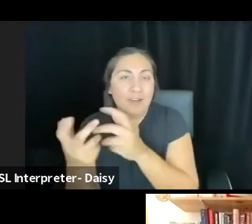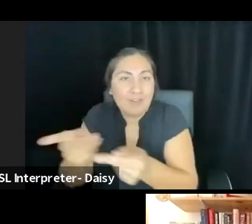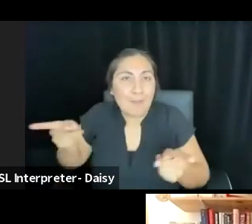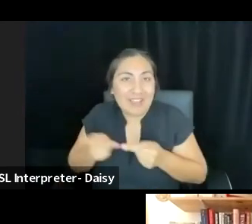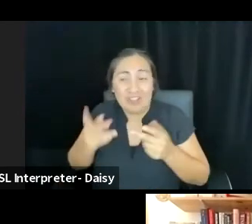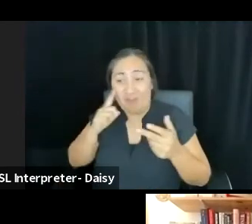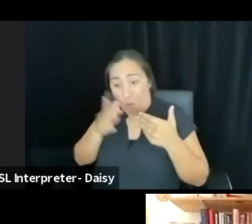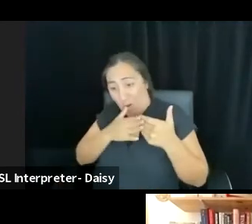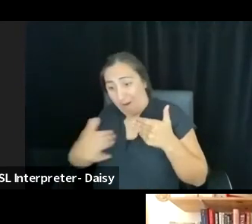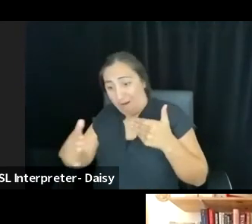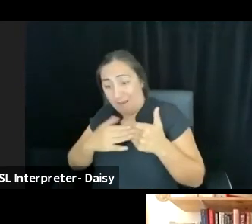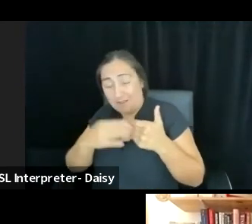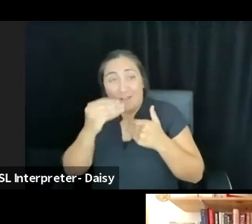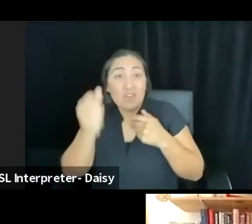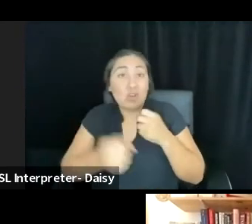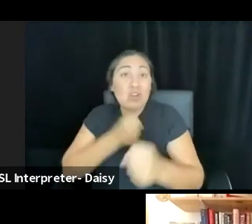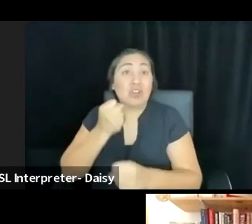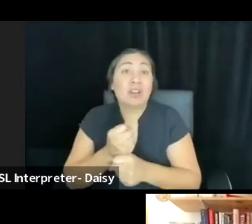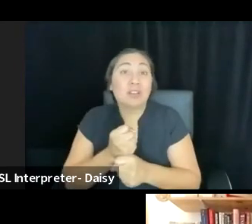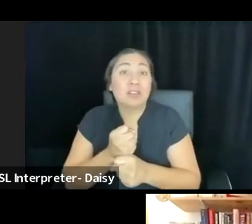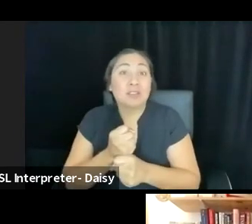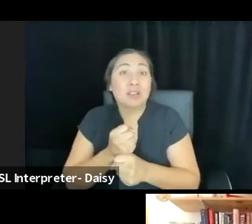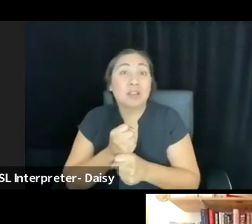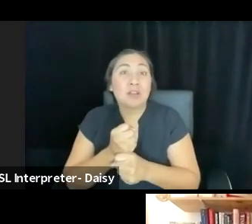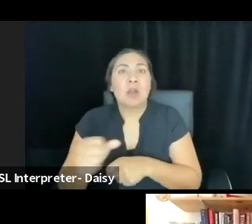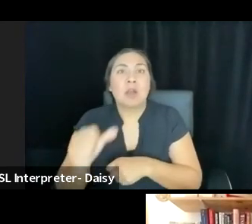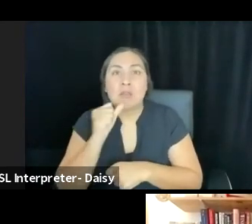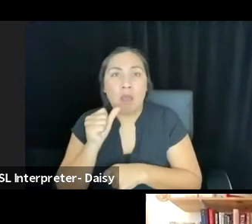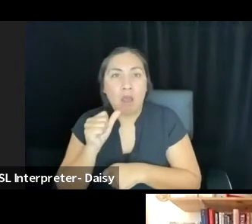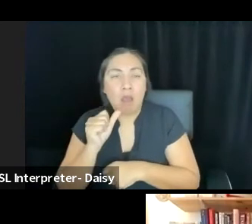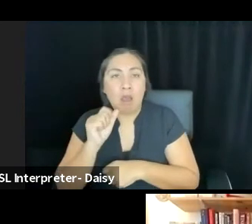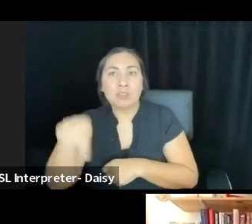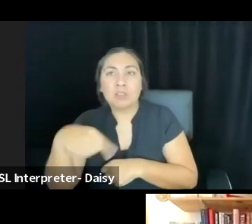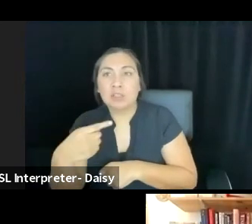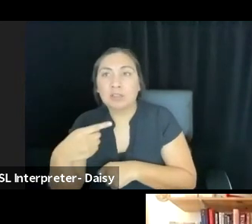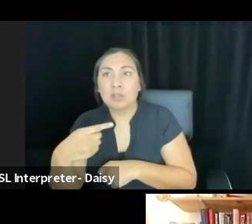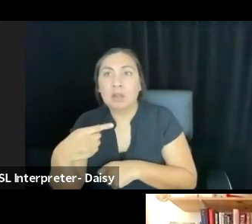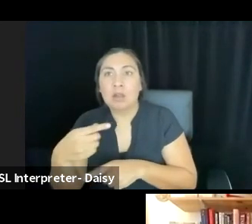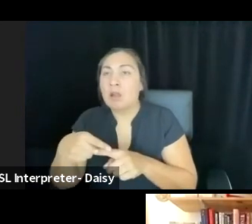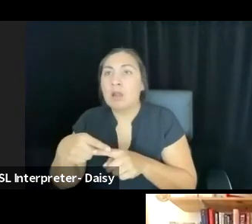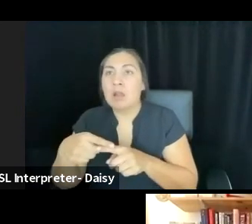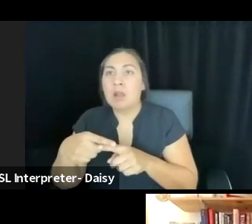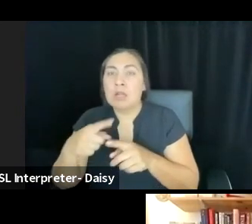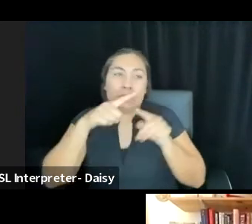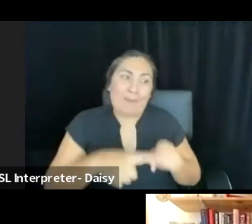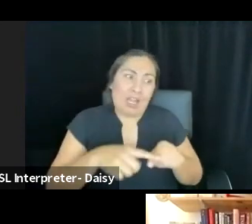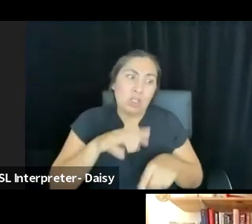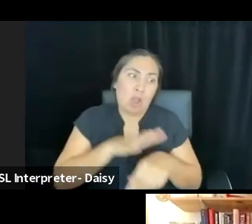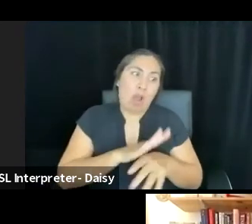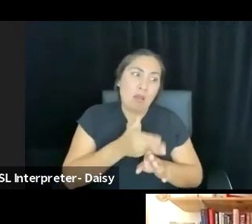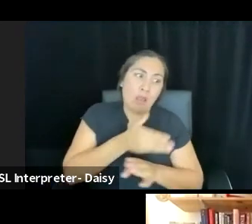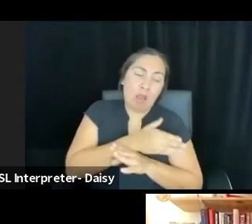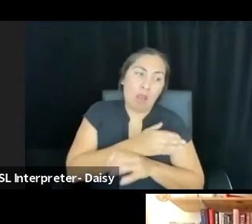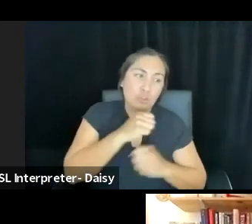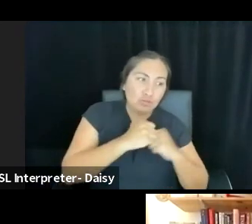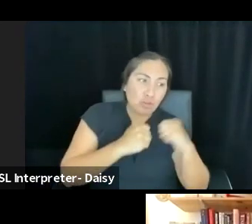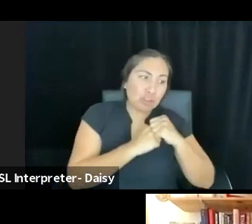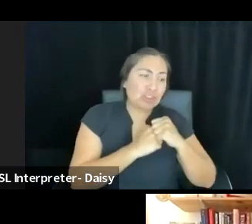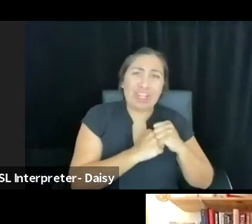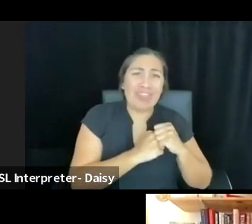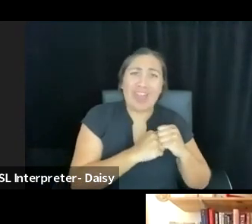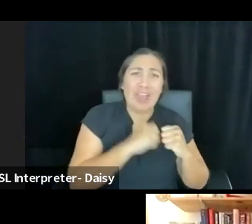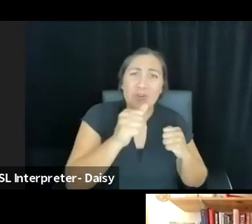didn't sort of fall back and rely on and grab for those processes and structures that have not been serving us for